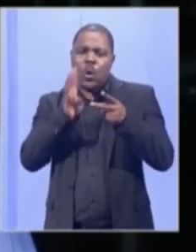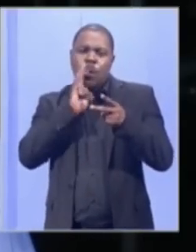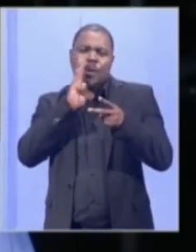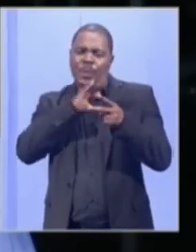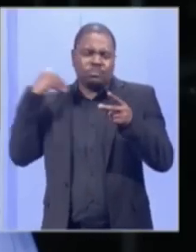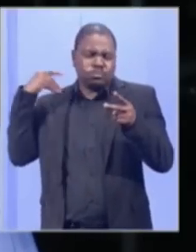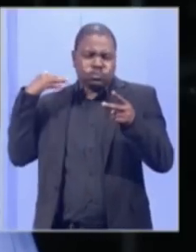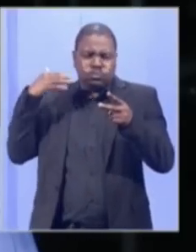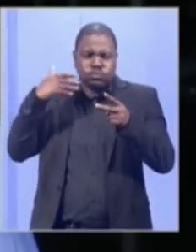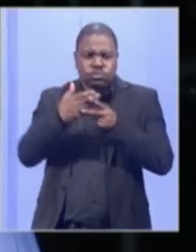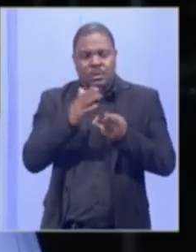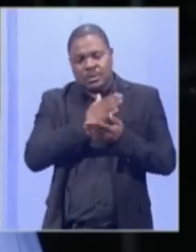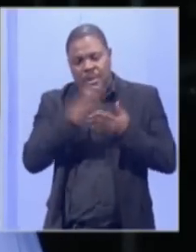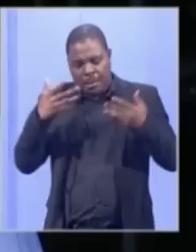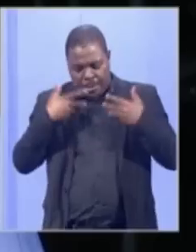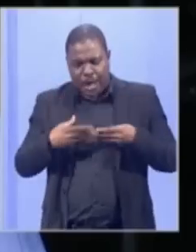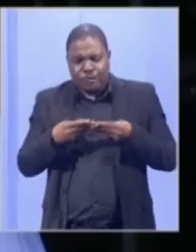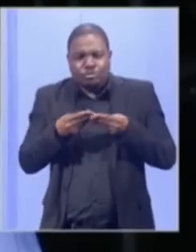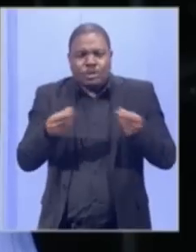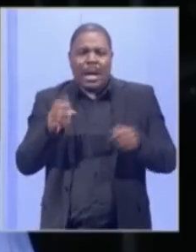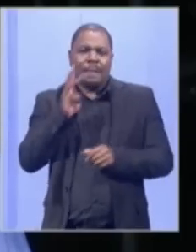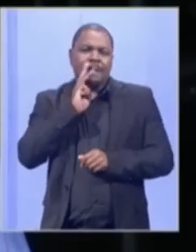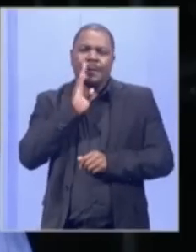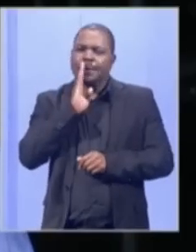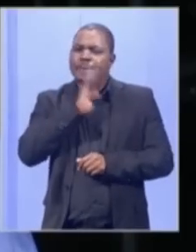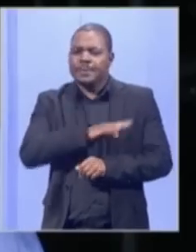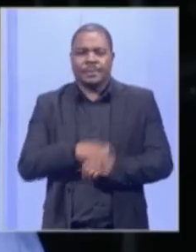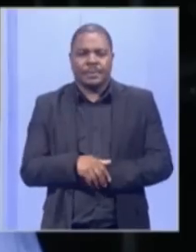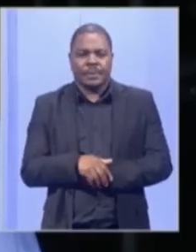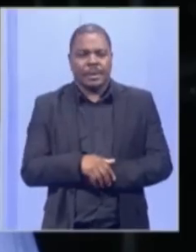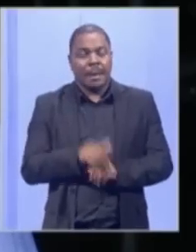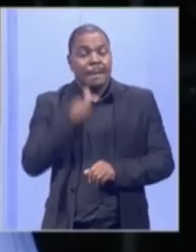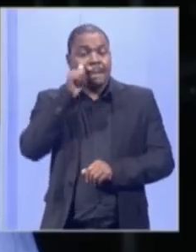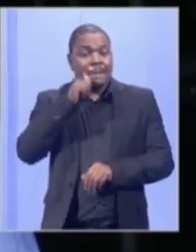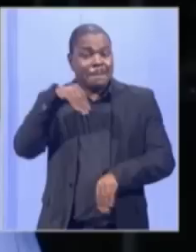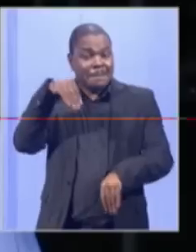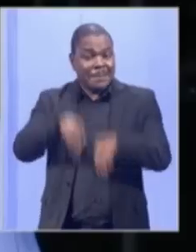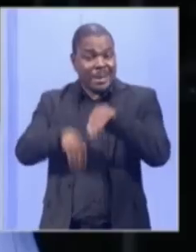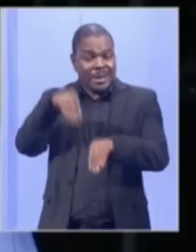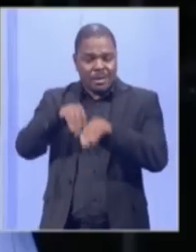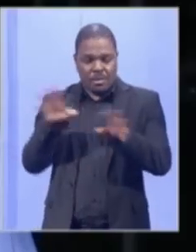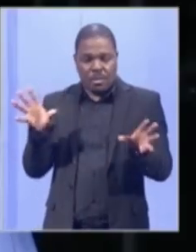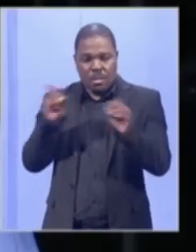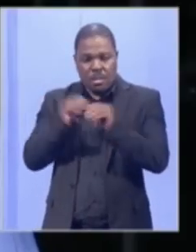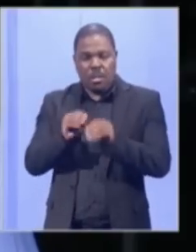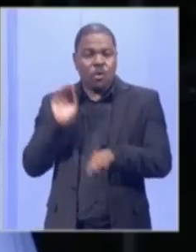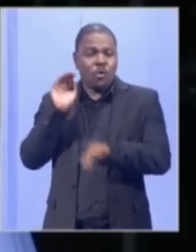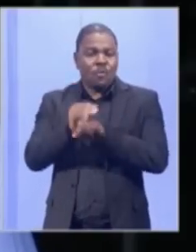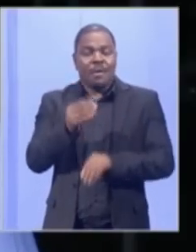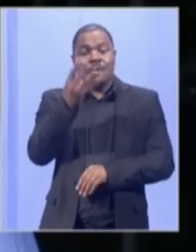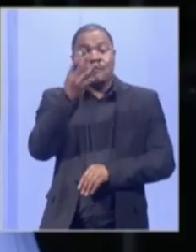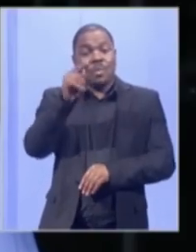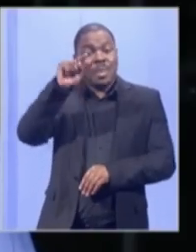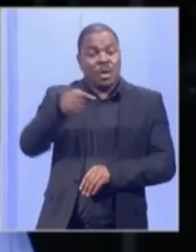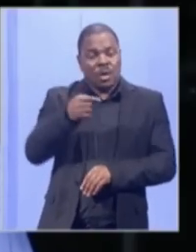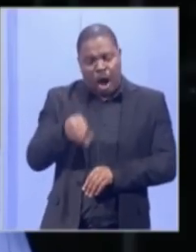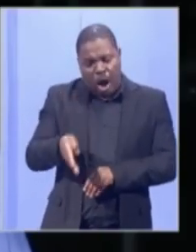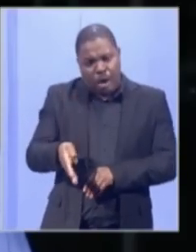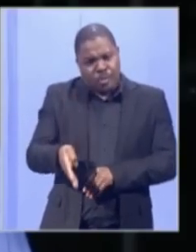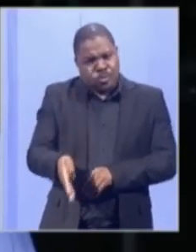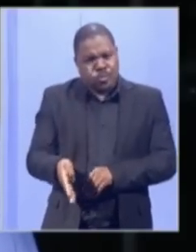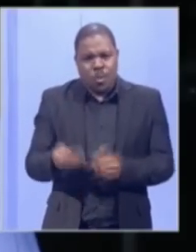ba bone ba latlhegetswe ke metsi mo mmeleng mme jaaka go tlhalosiwa gore baipi ba ba se mo molaong ba ka feta dikete di le 4 ba ile gore ba santsane ba le ka fatla ga